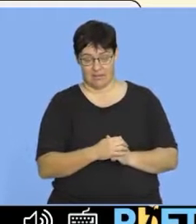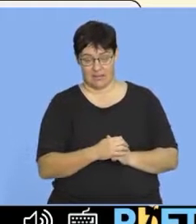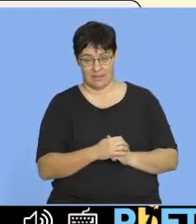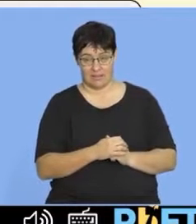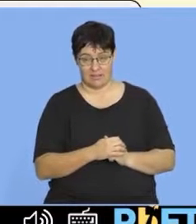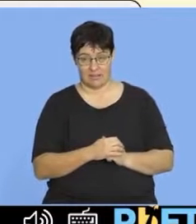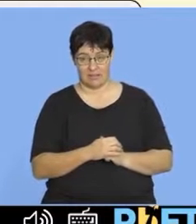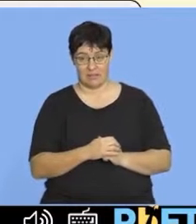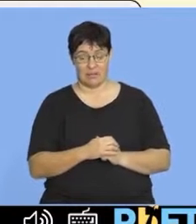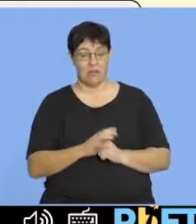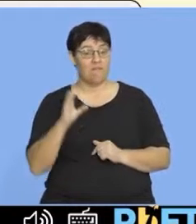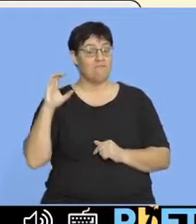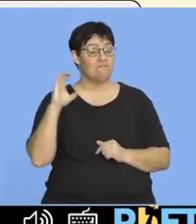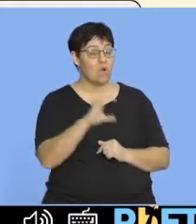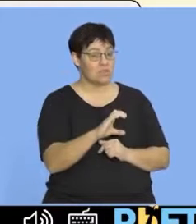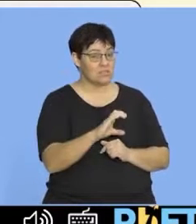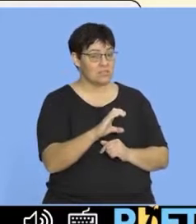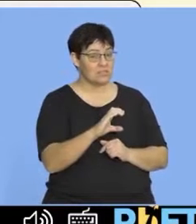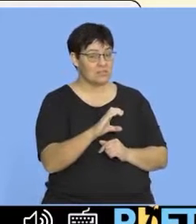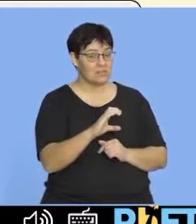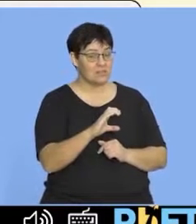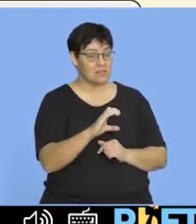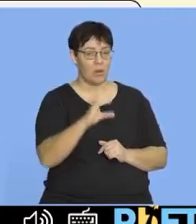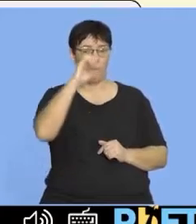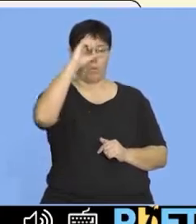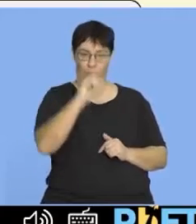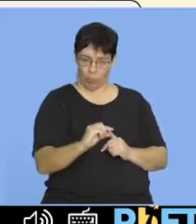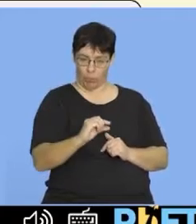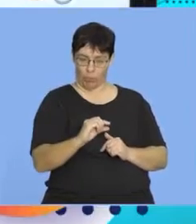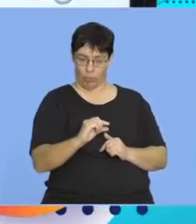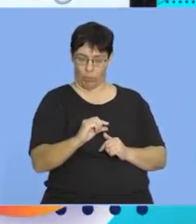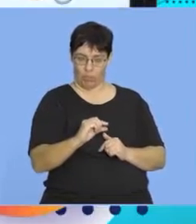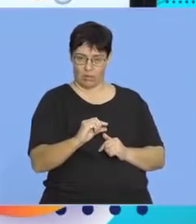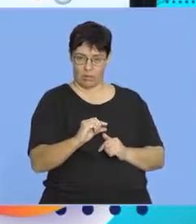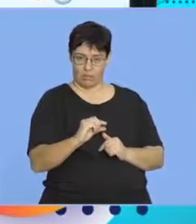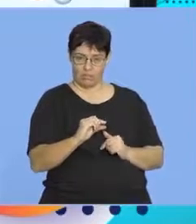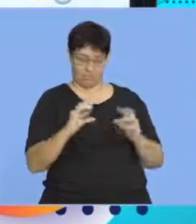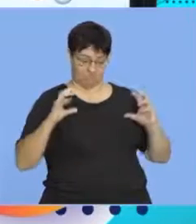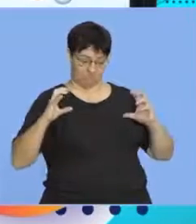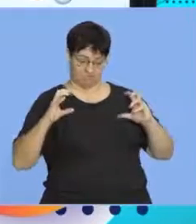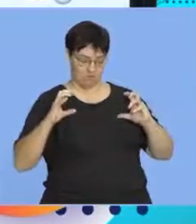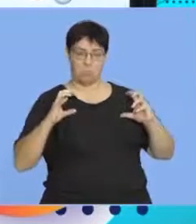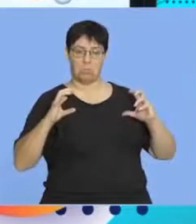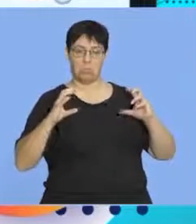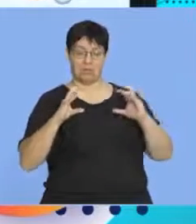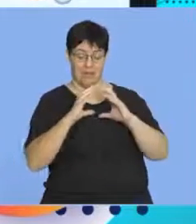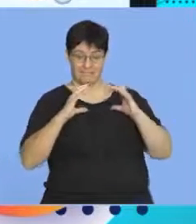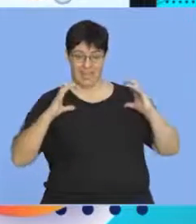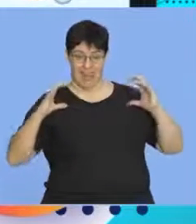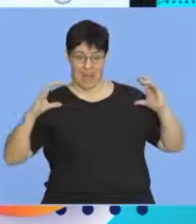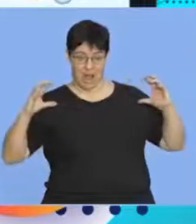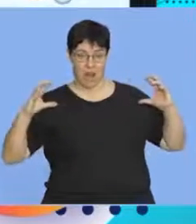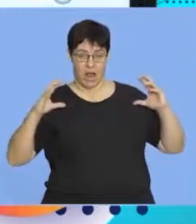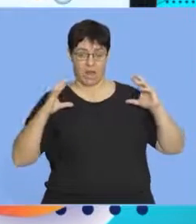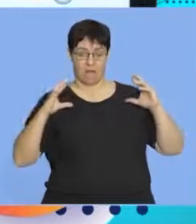that force is now 4 times smaller. So we realize that as the distance